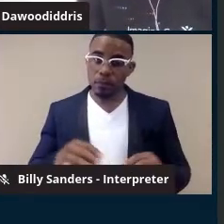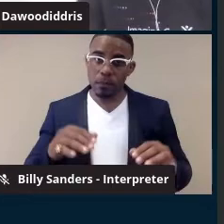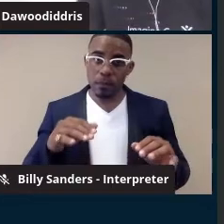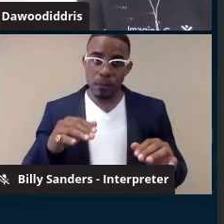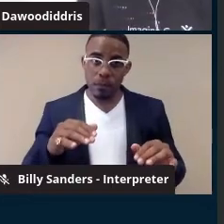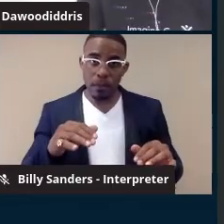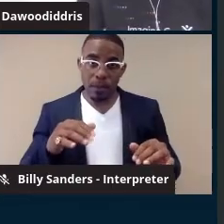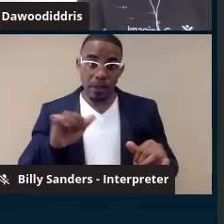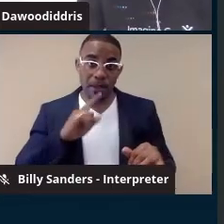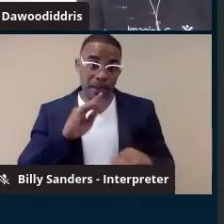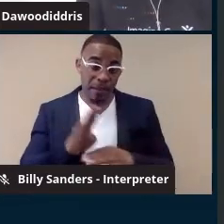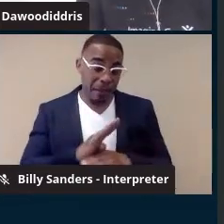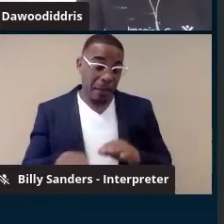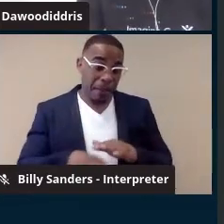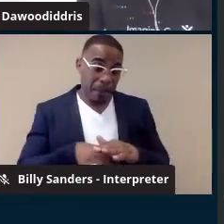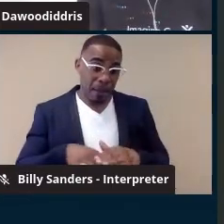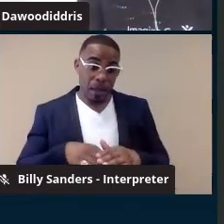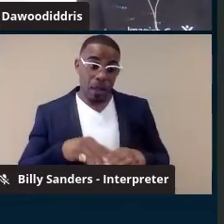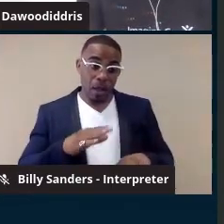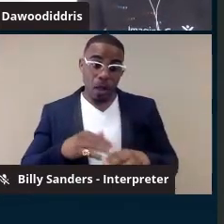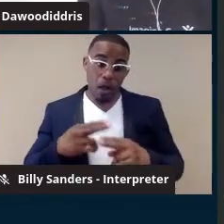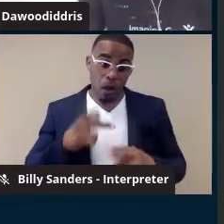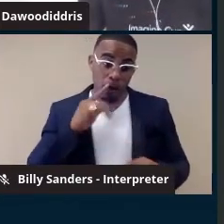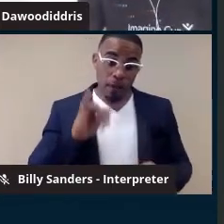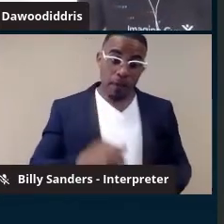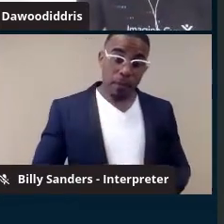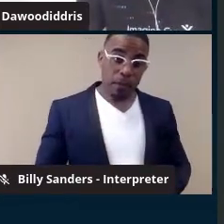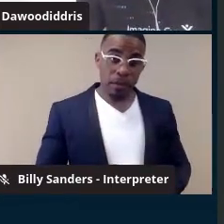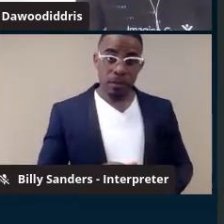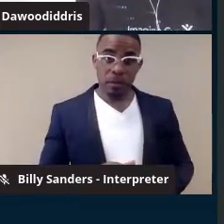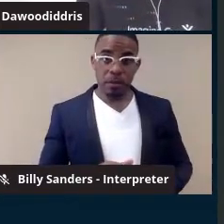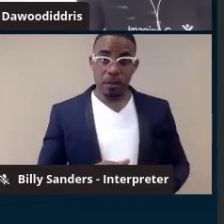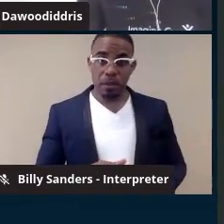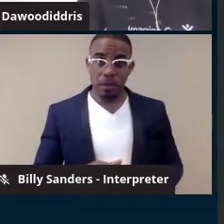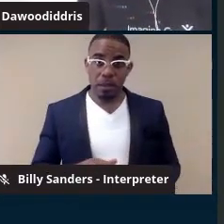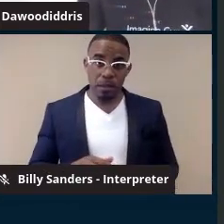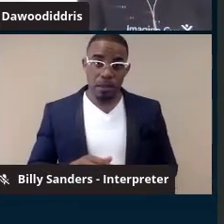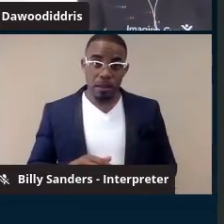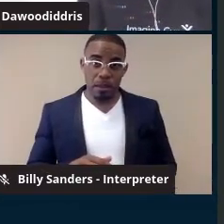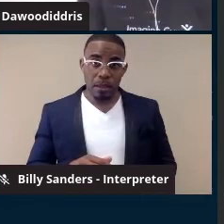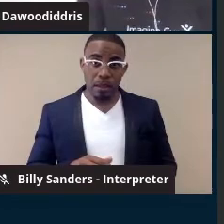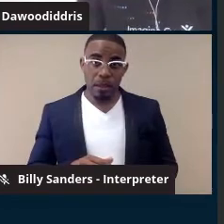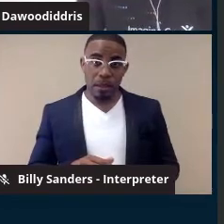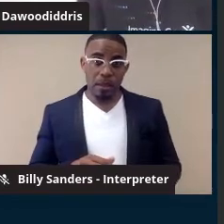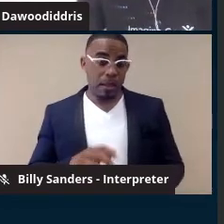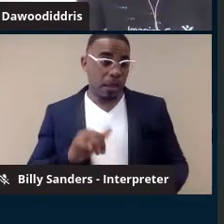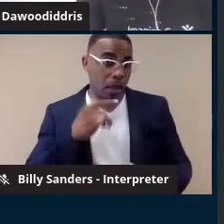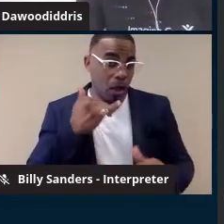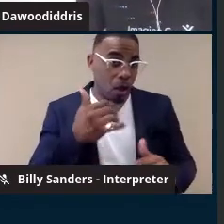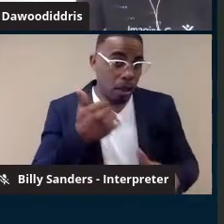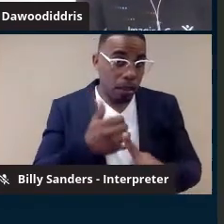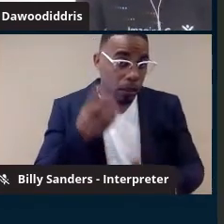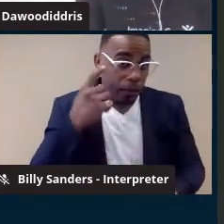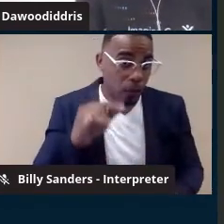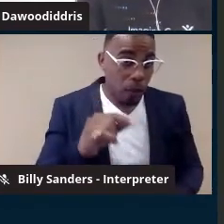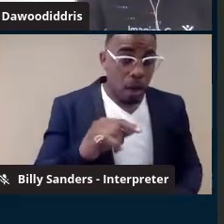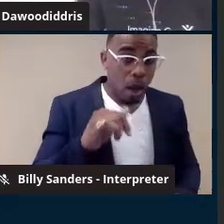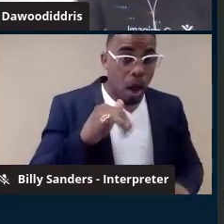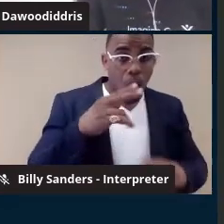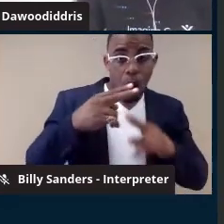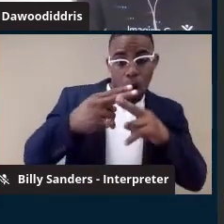it should basically call on NodeMoon and then call the source folder and call